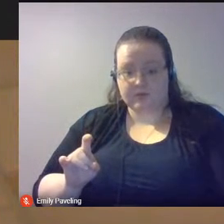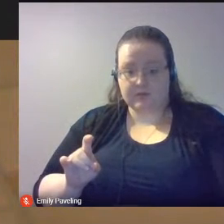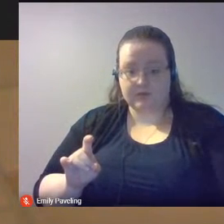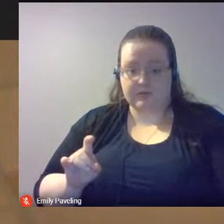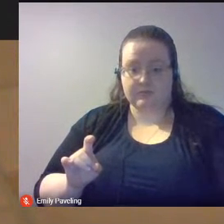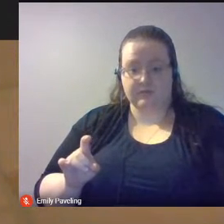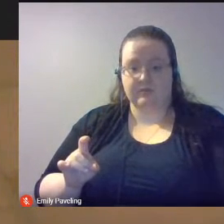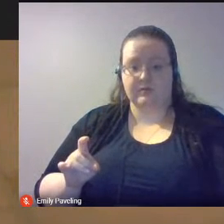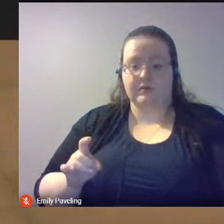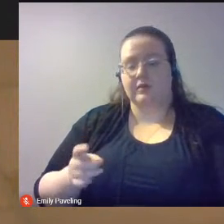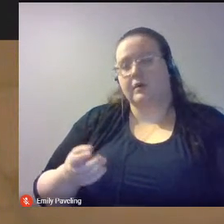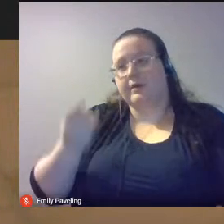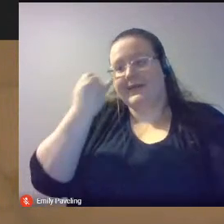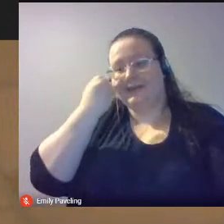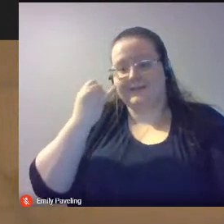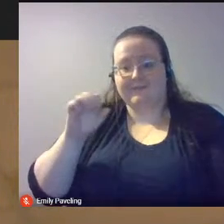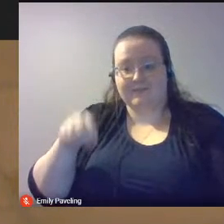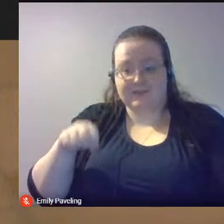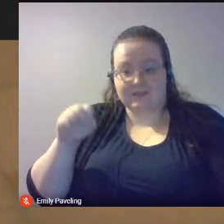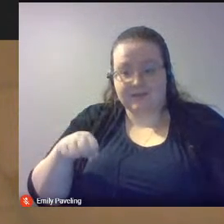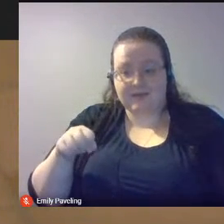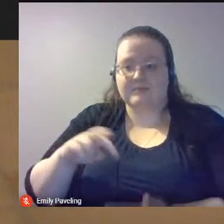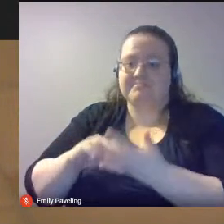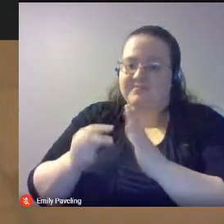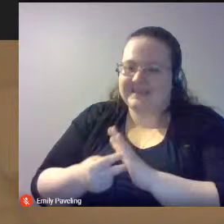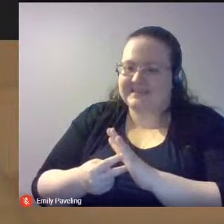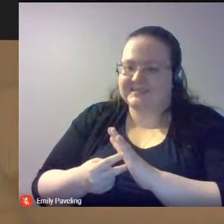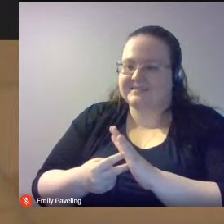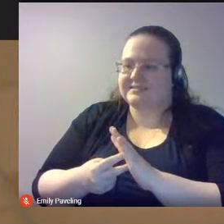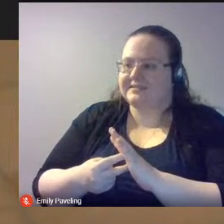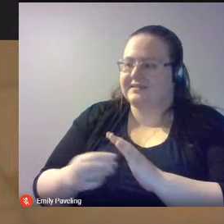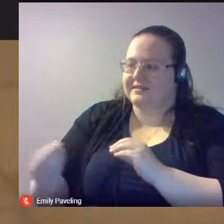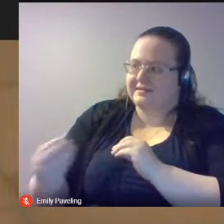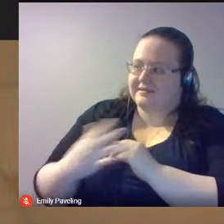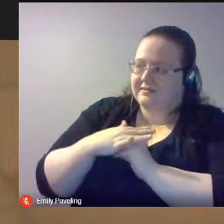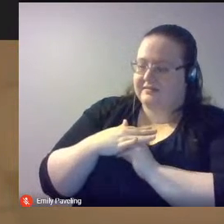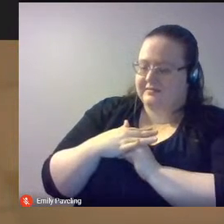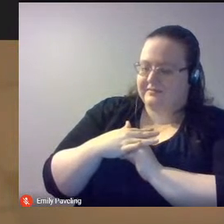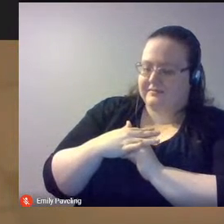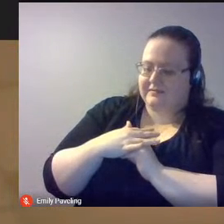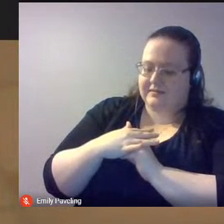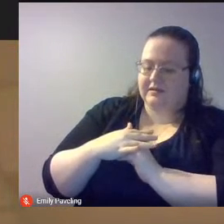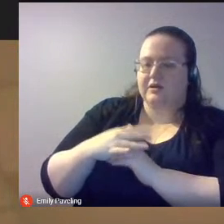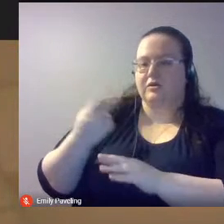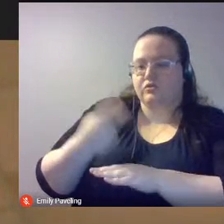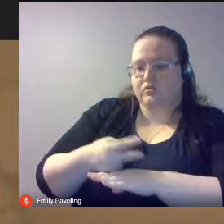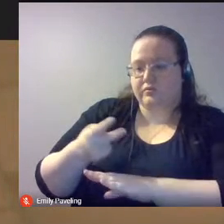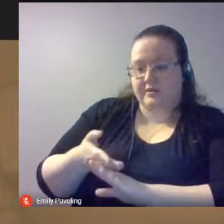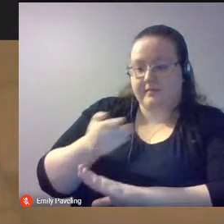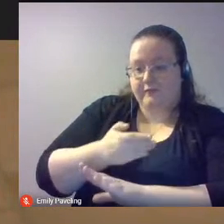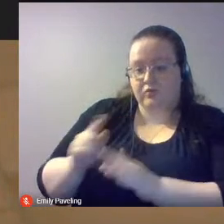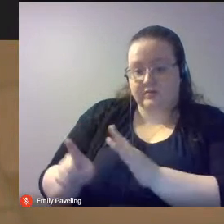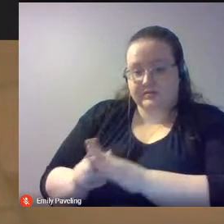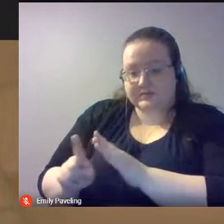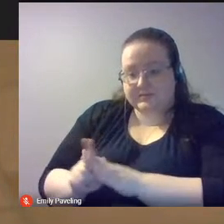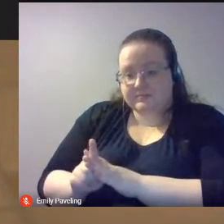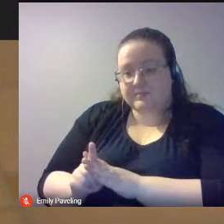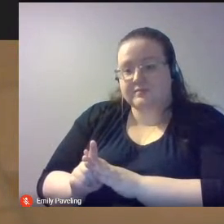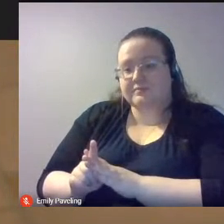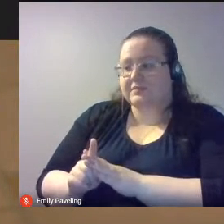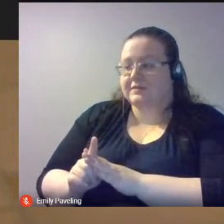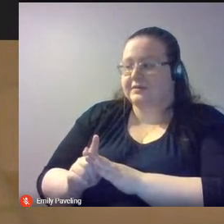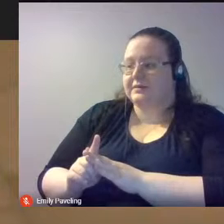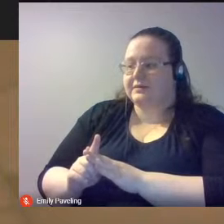transmit disease to others. So including the time that they're symptomatic and the 2 days prior to symptoms developing. And we'll work